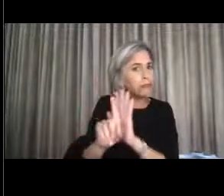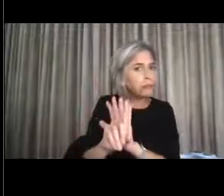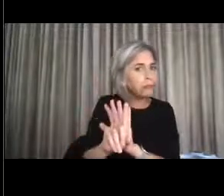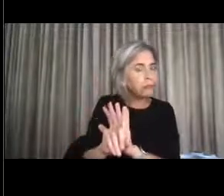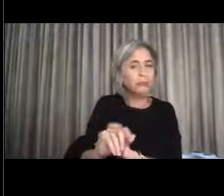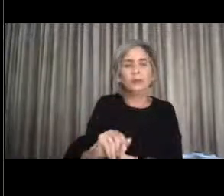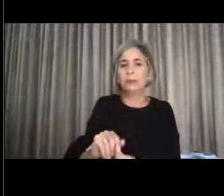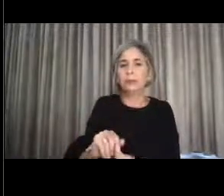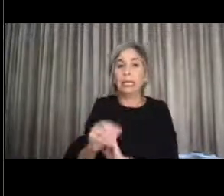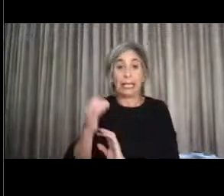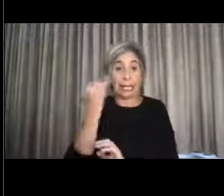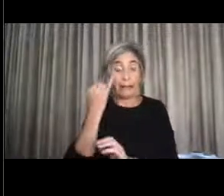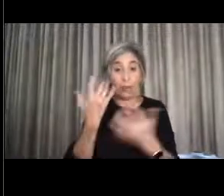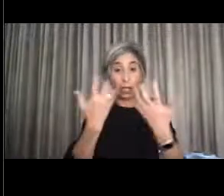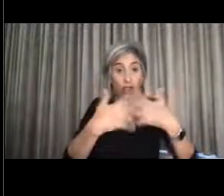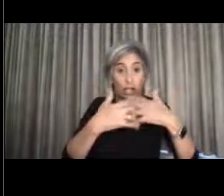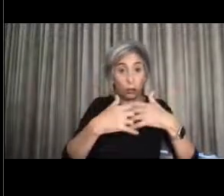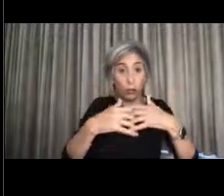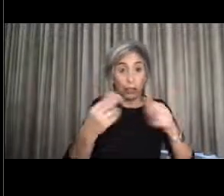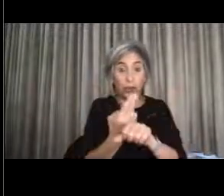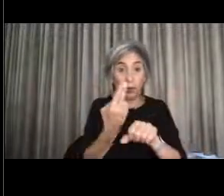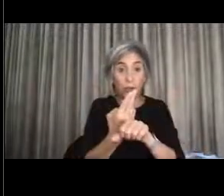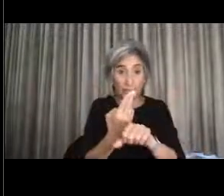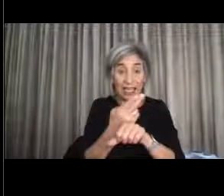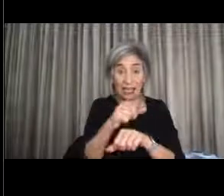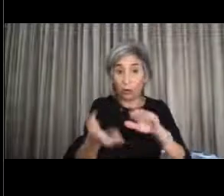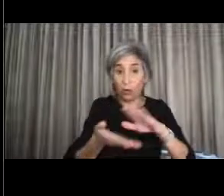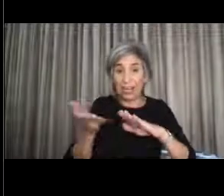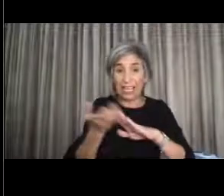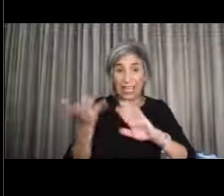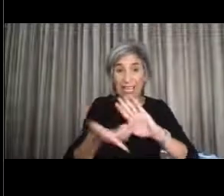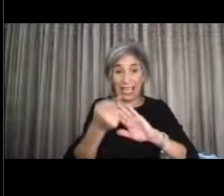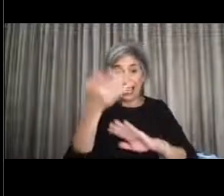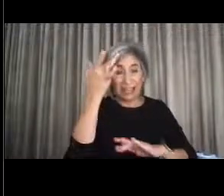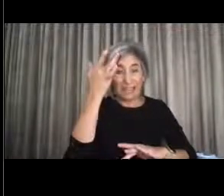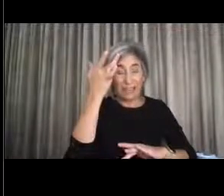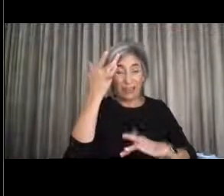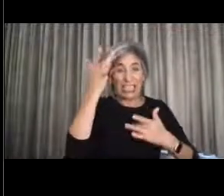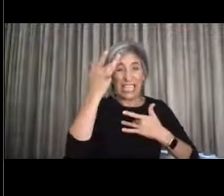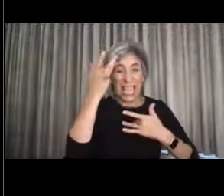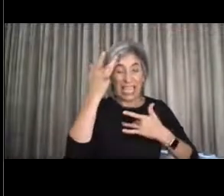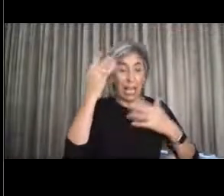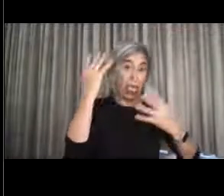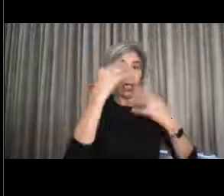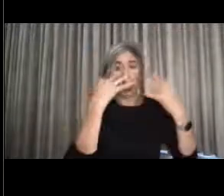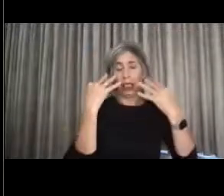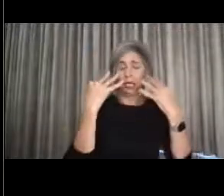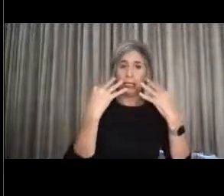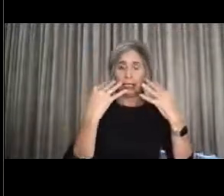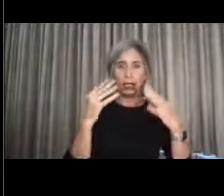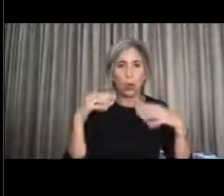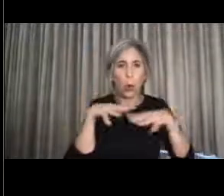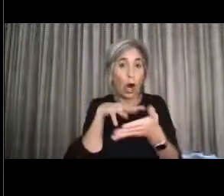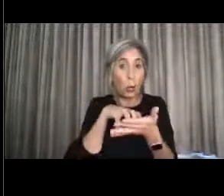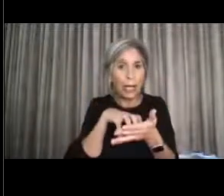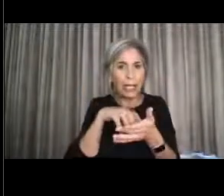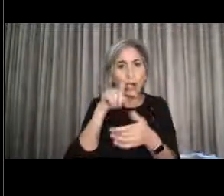While the generator is in use, if you feel sick, dizzy, or weak, get fresh air right